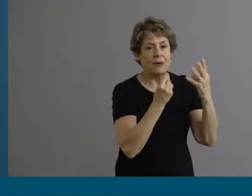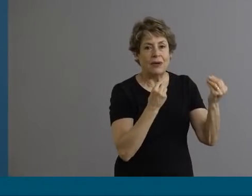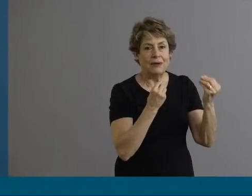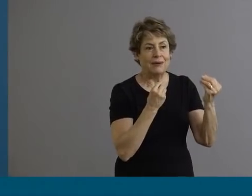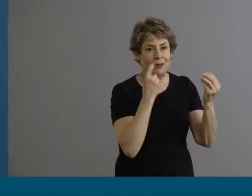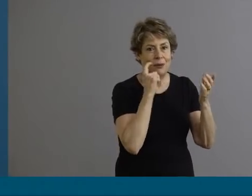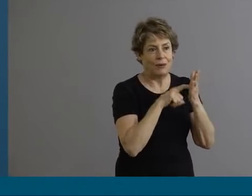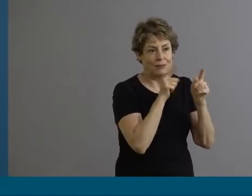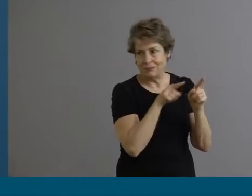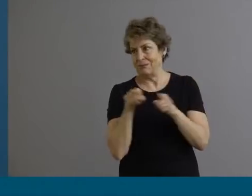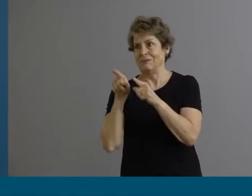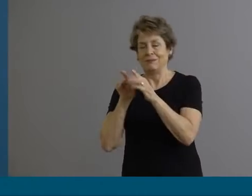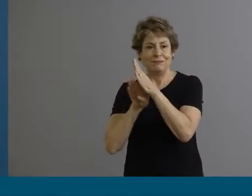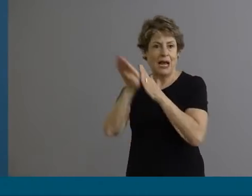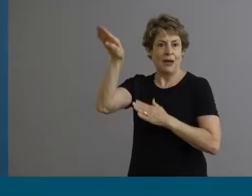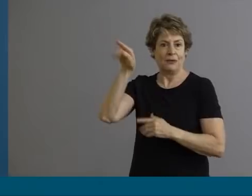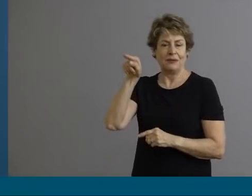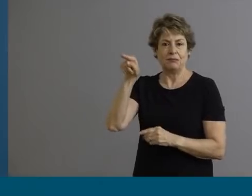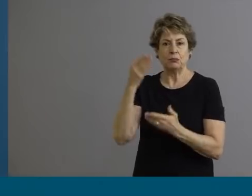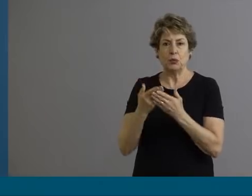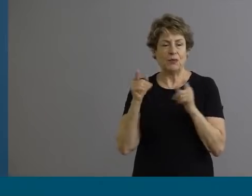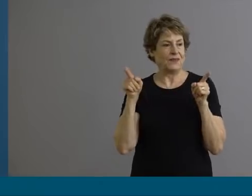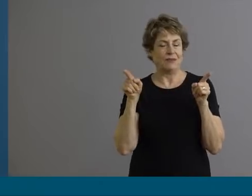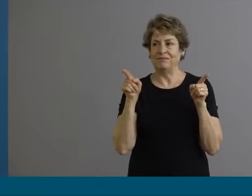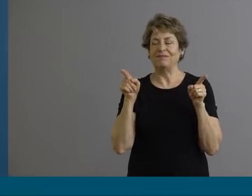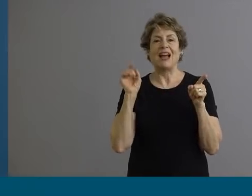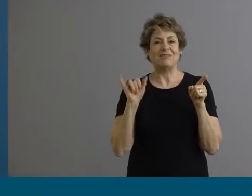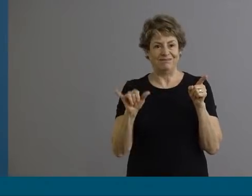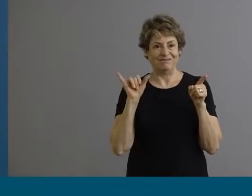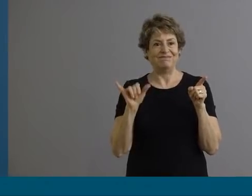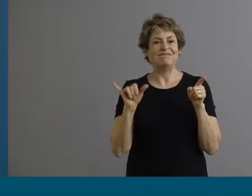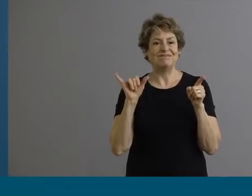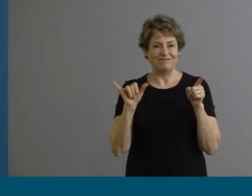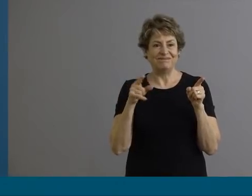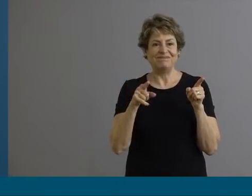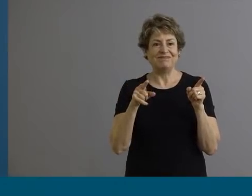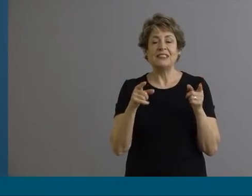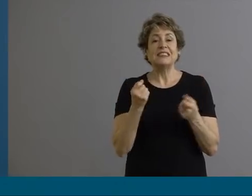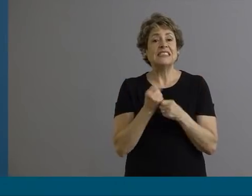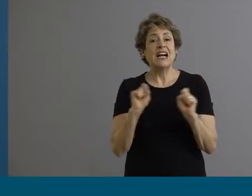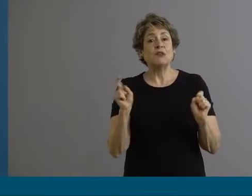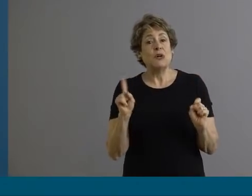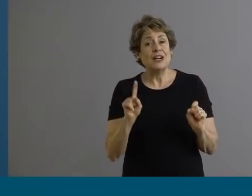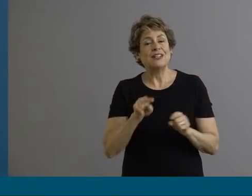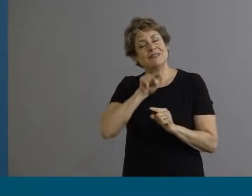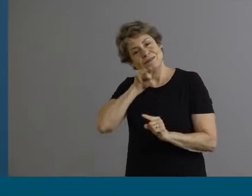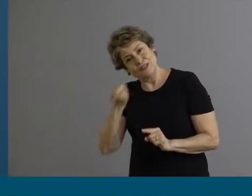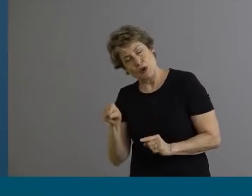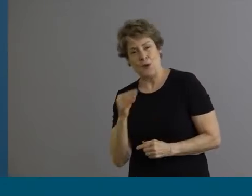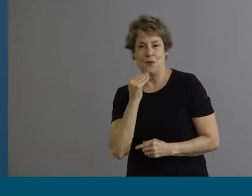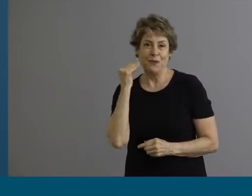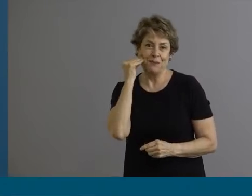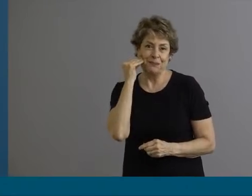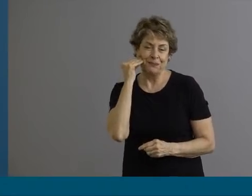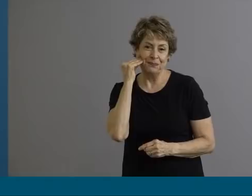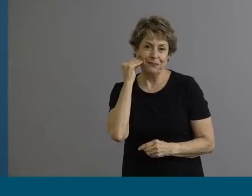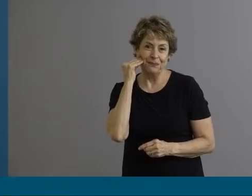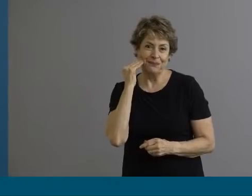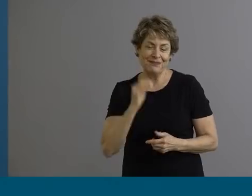This shows you where we are in terms of hospital beds rising. What I think is the line to look